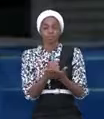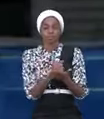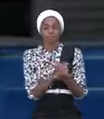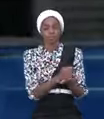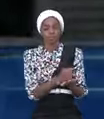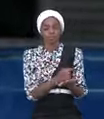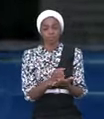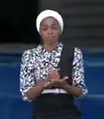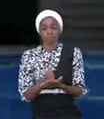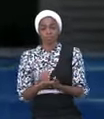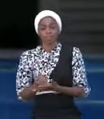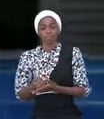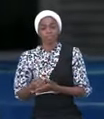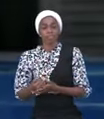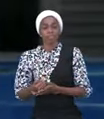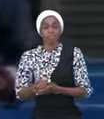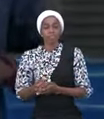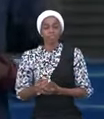Listen again.